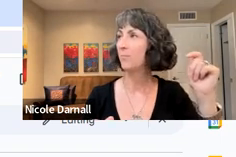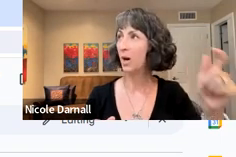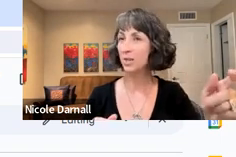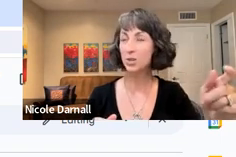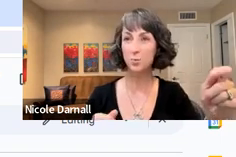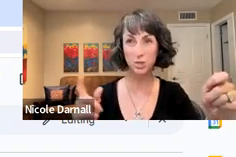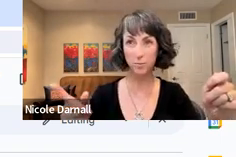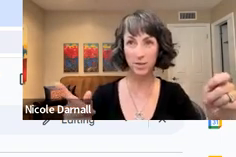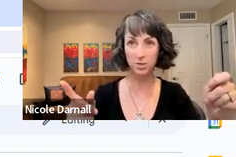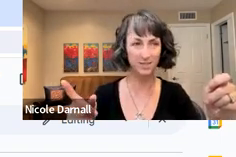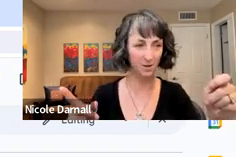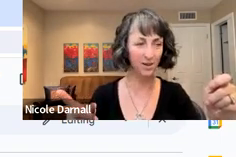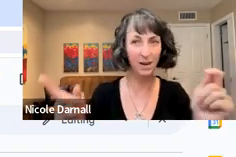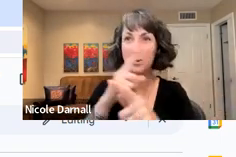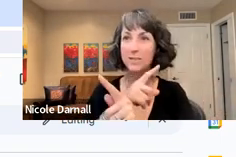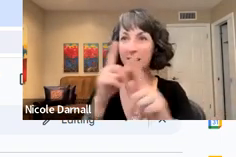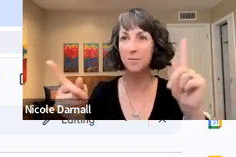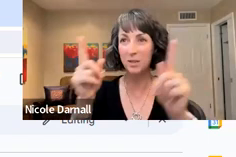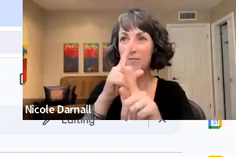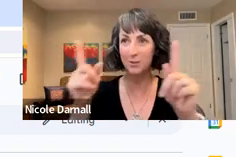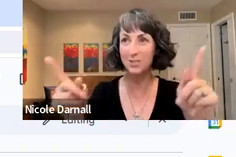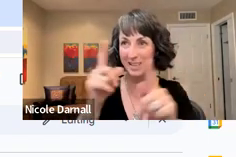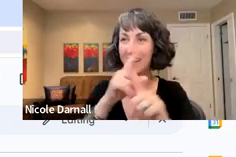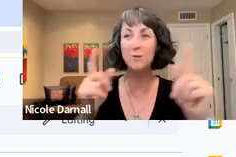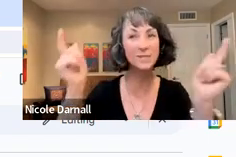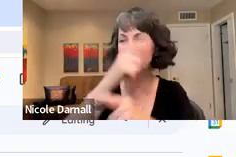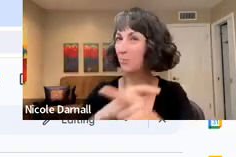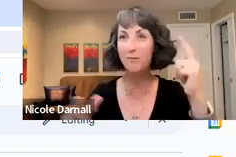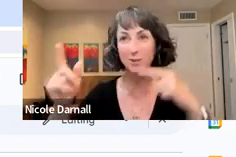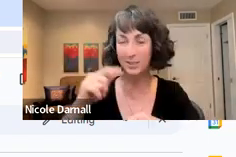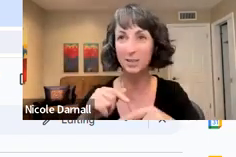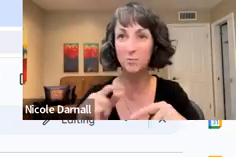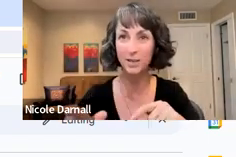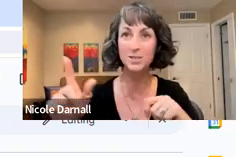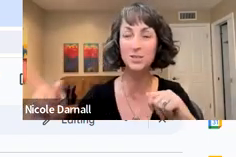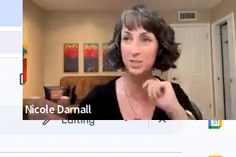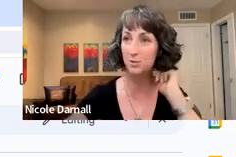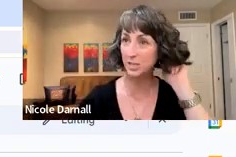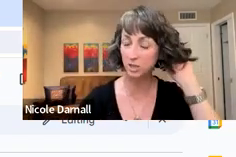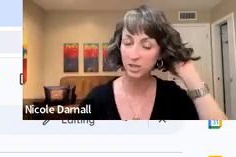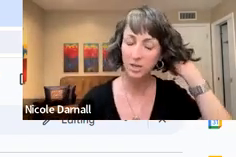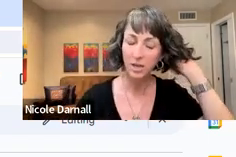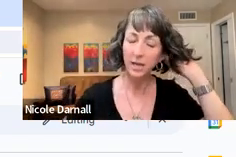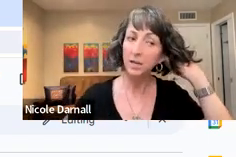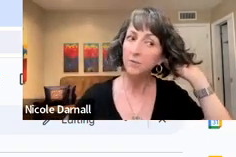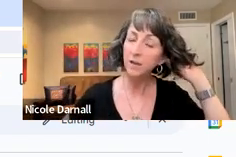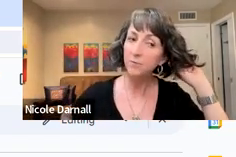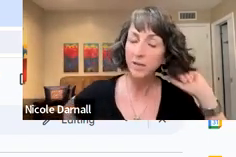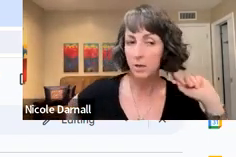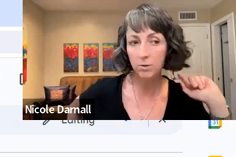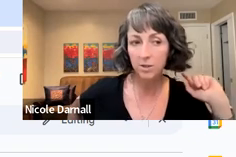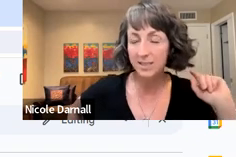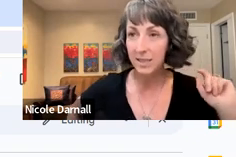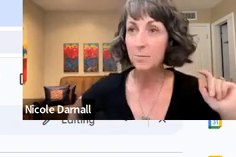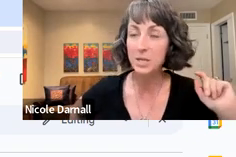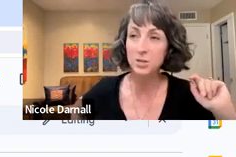You monitor what you measure. Is that right? I was confused. I always reverse it. You monitor what you measure. And if we